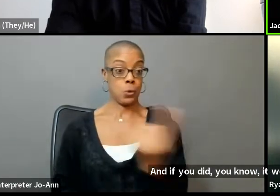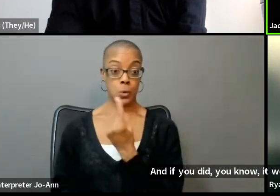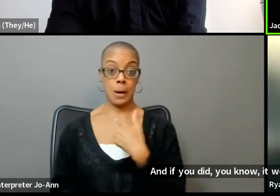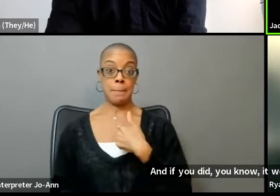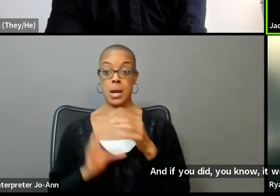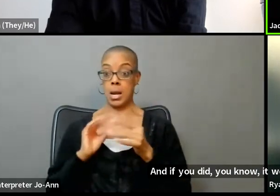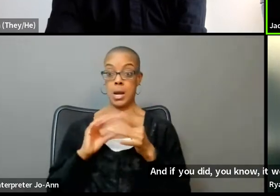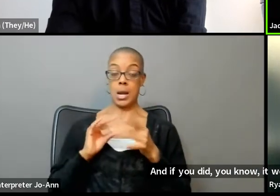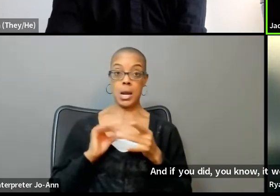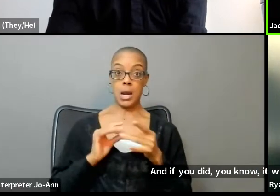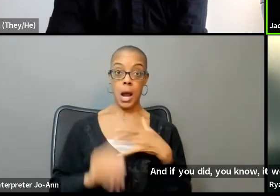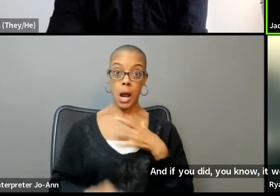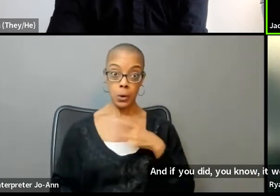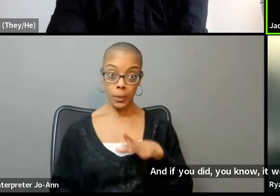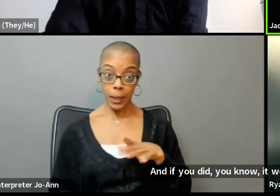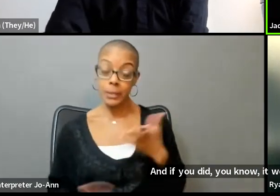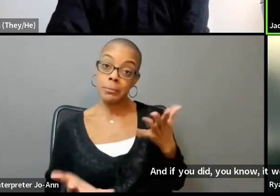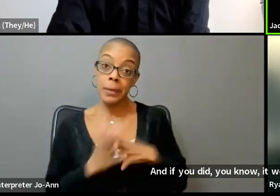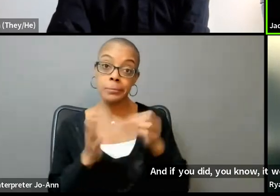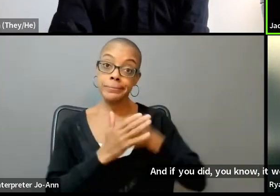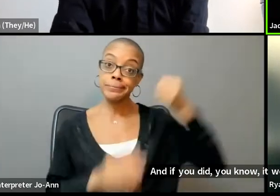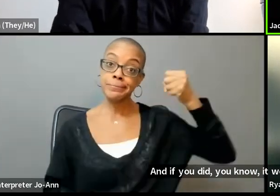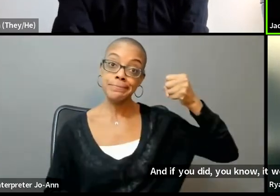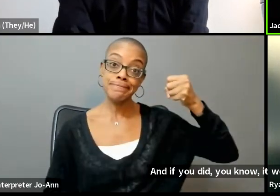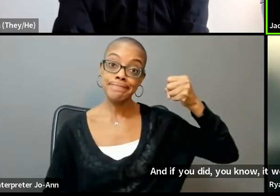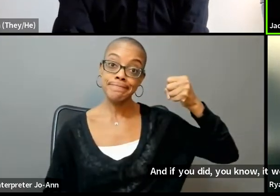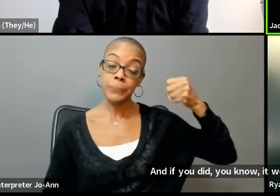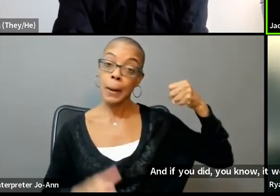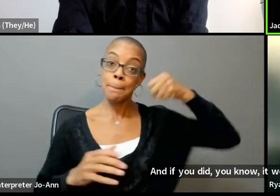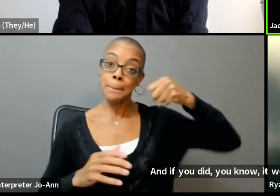didn't particularly care for, you might get punched in the face. But,